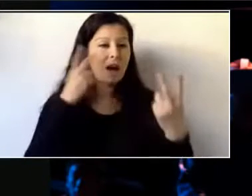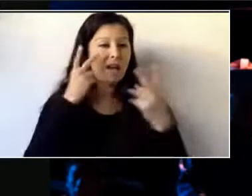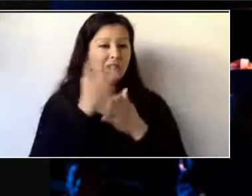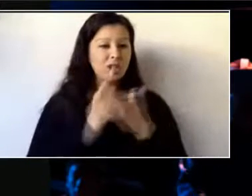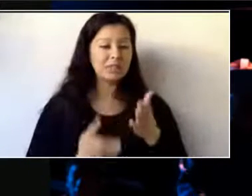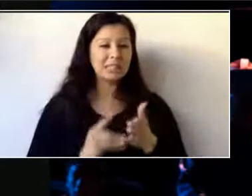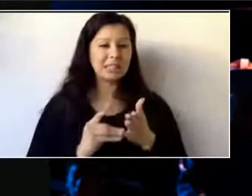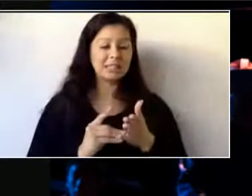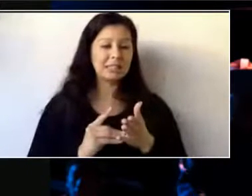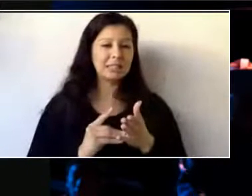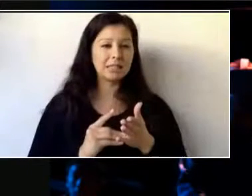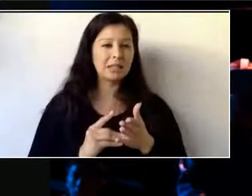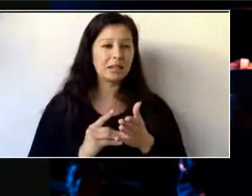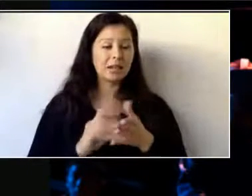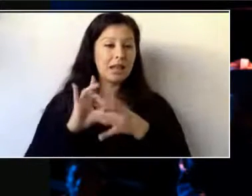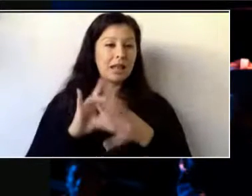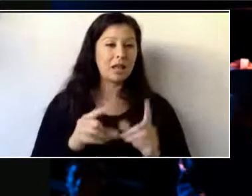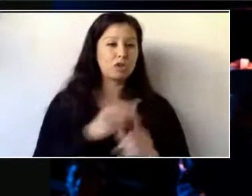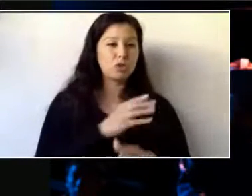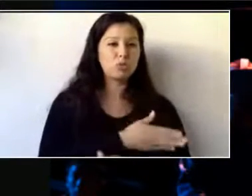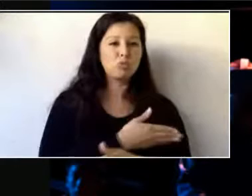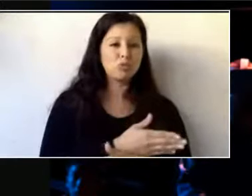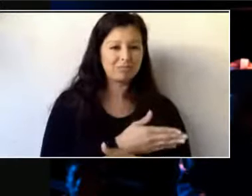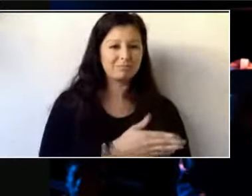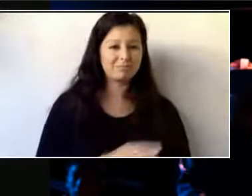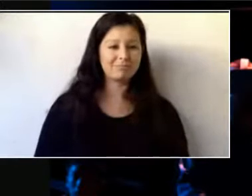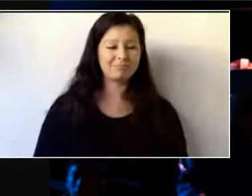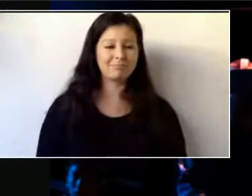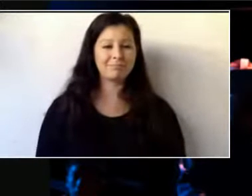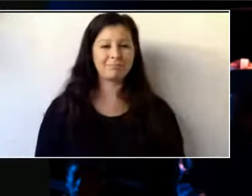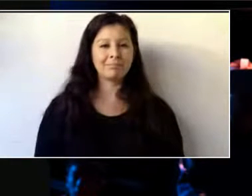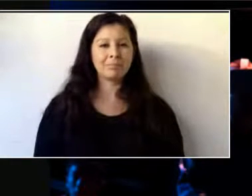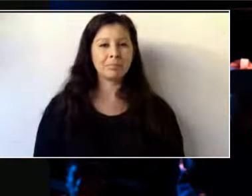was cued to the music, to the bed track of the music.